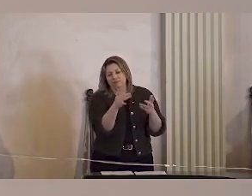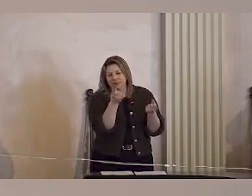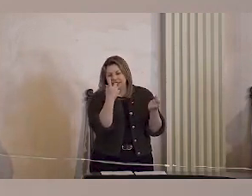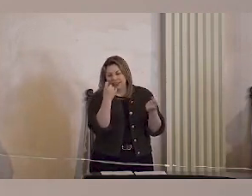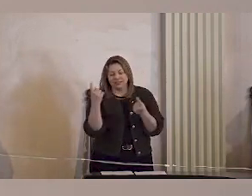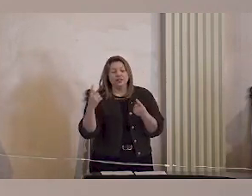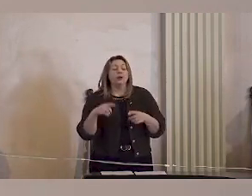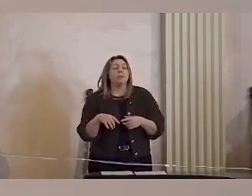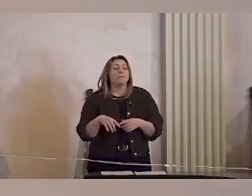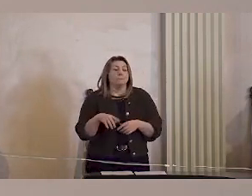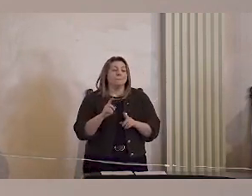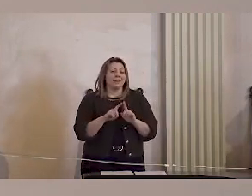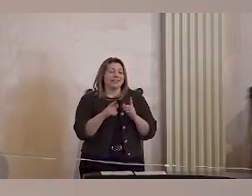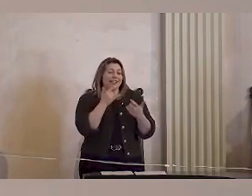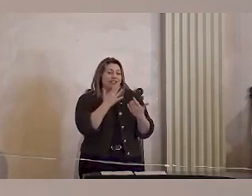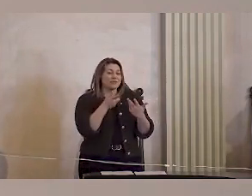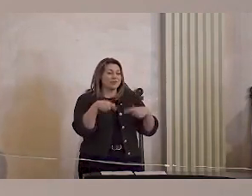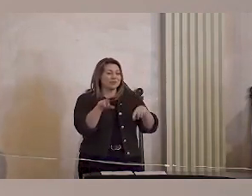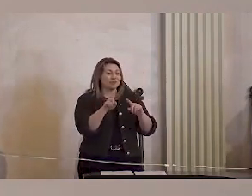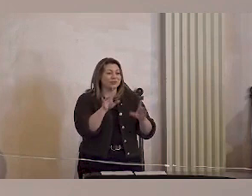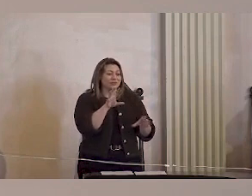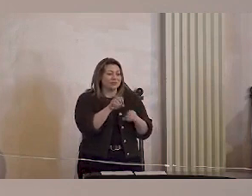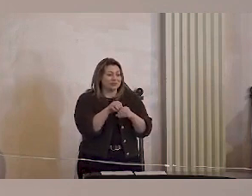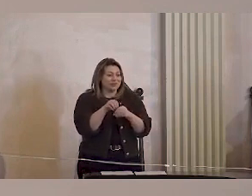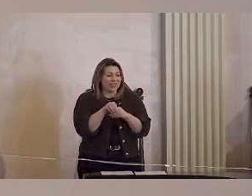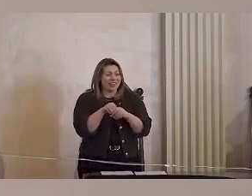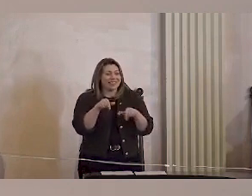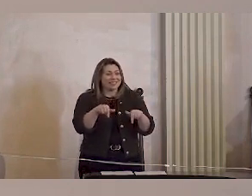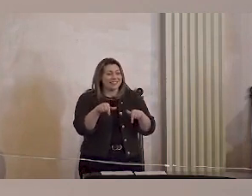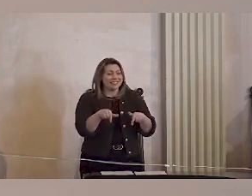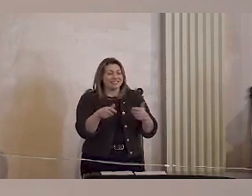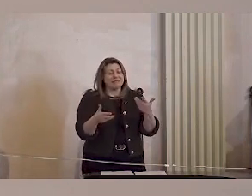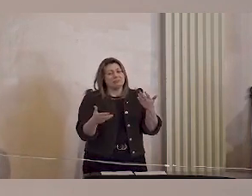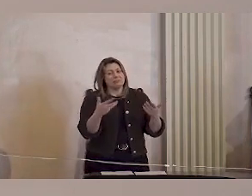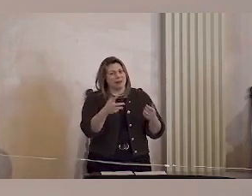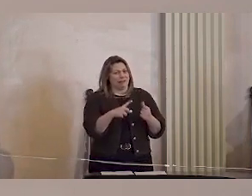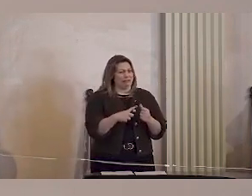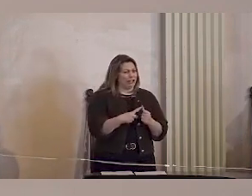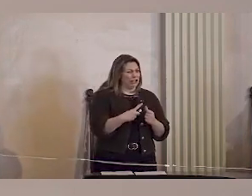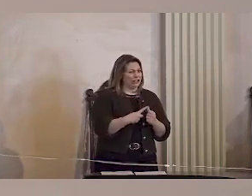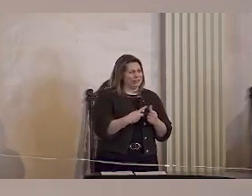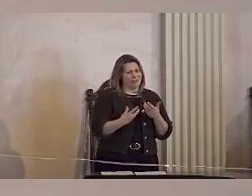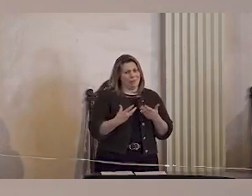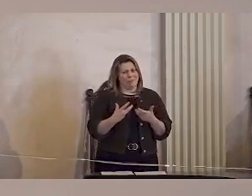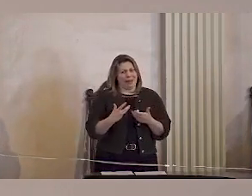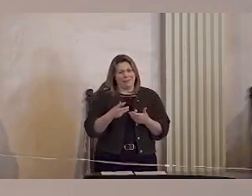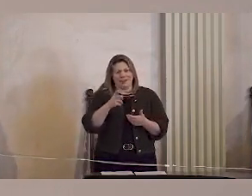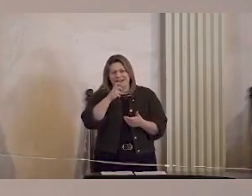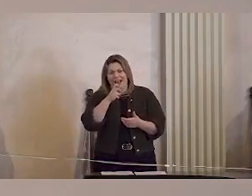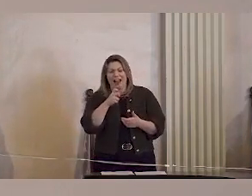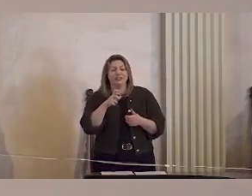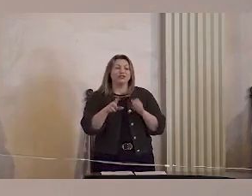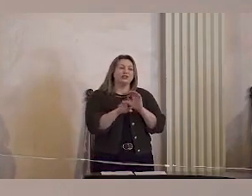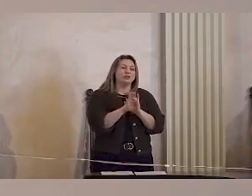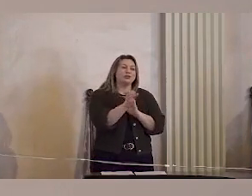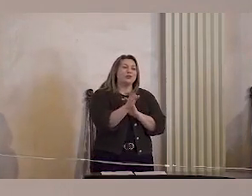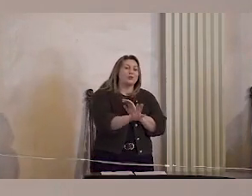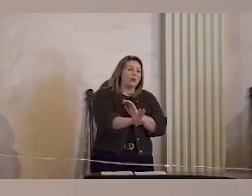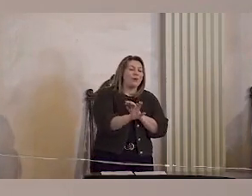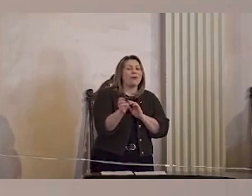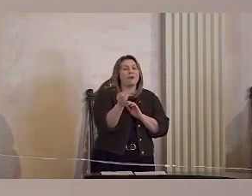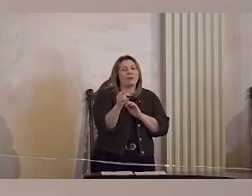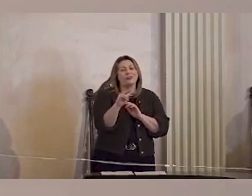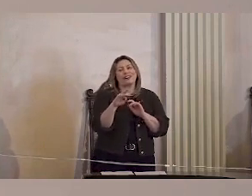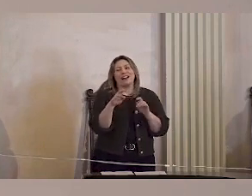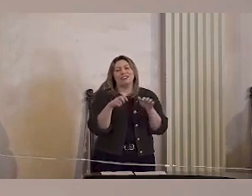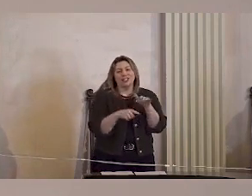So thank you all for being part of this maybe first, maybe not Choose Your Own Adventure Sunday. It's an